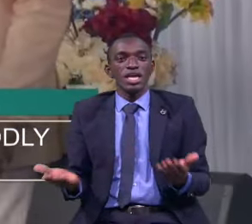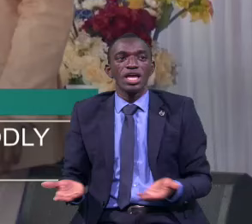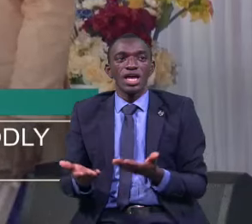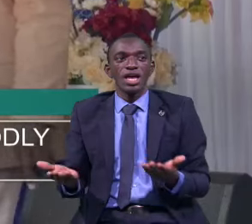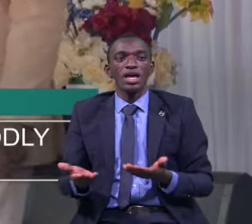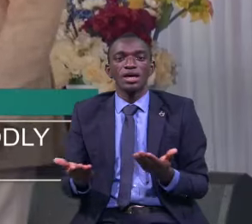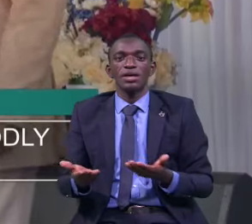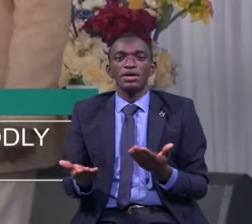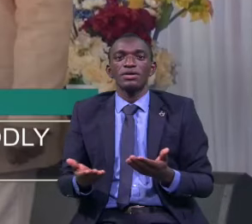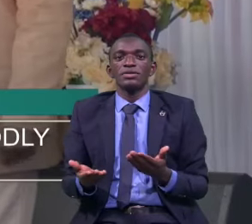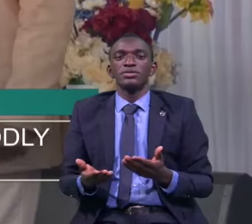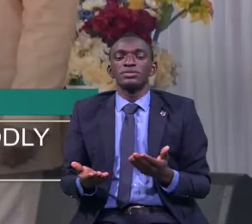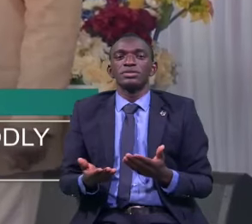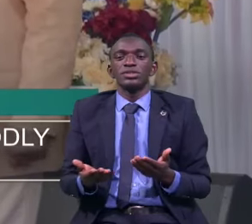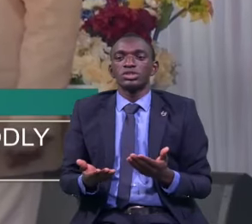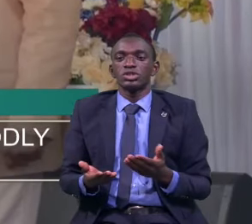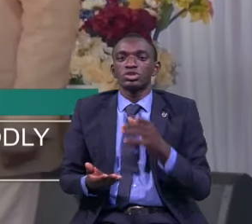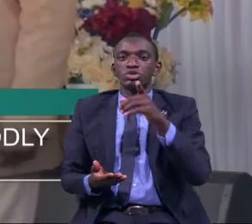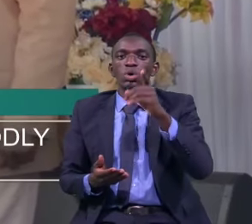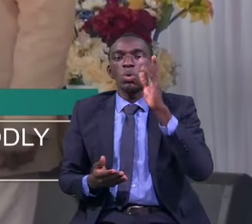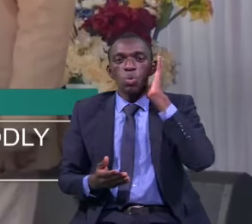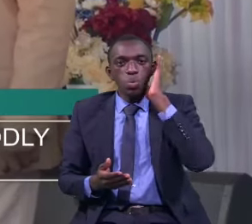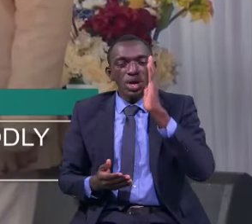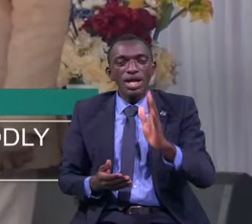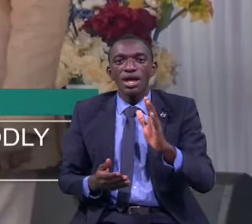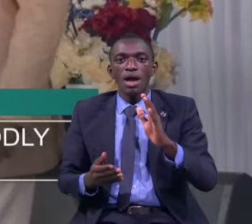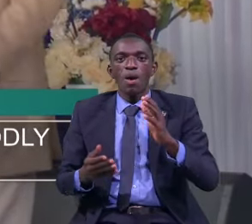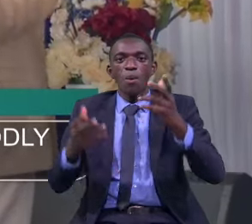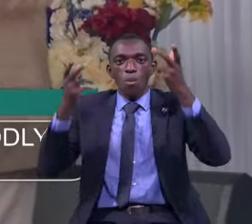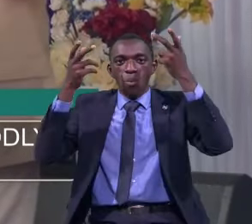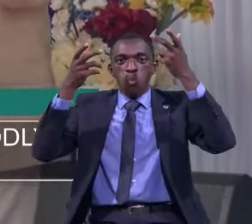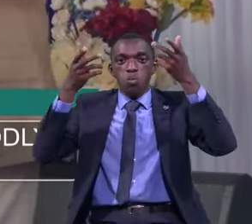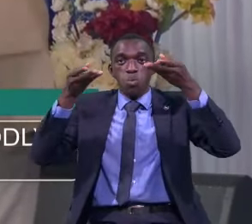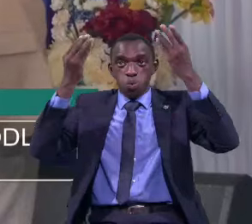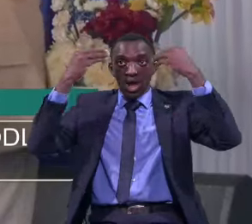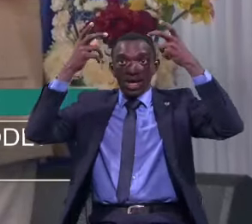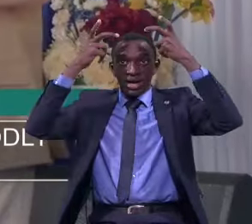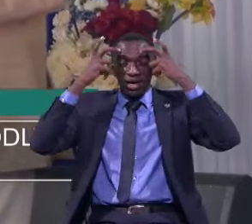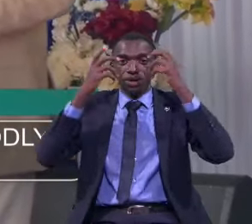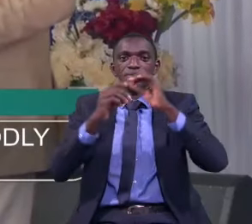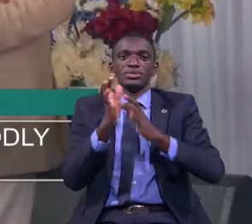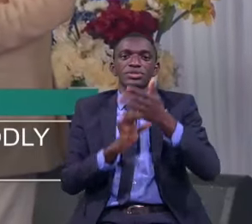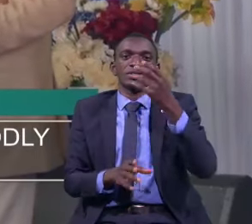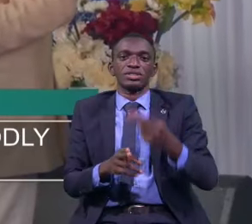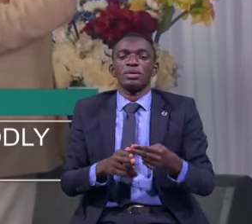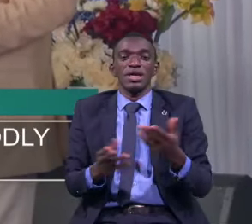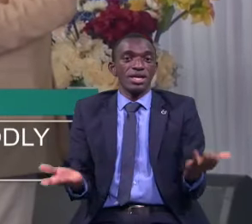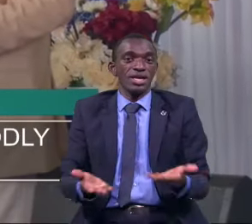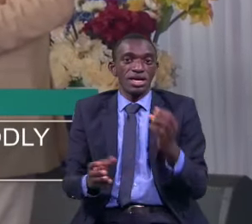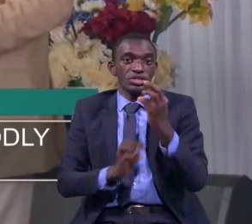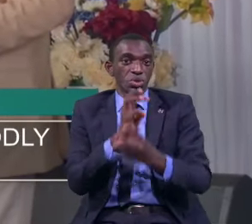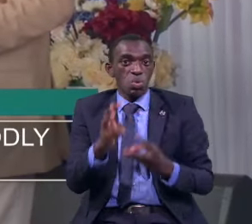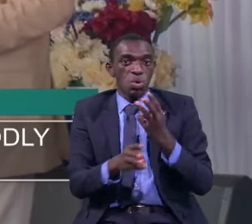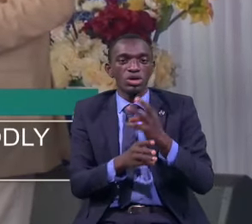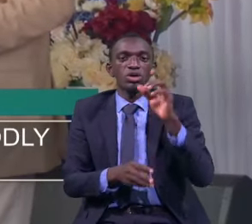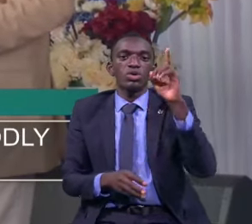you wear a crown. Tu porteras une couronne. Here in the world, the Lord will elevate you. Ici dans le